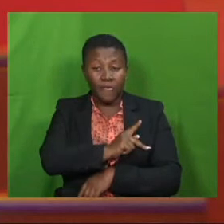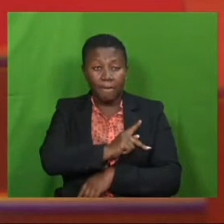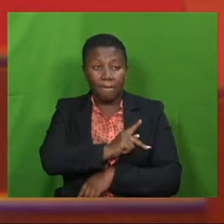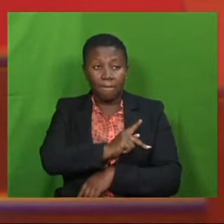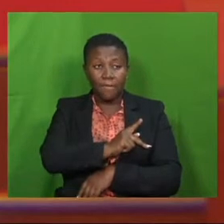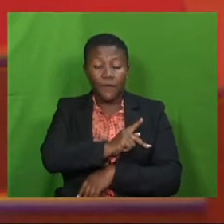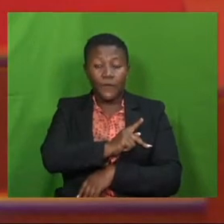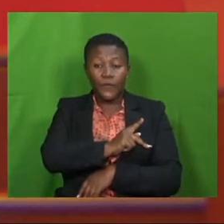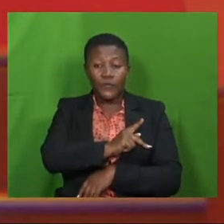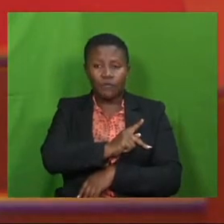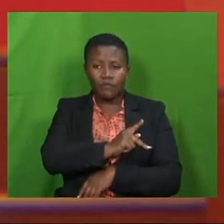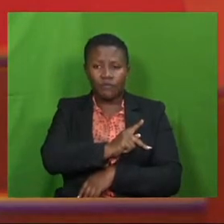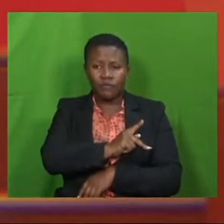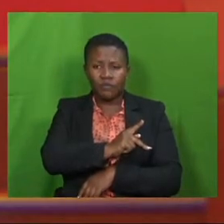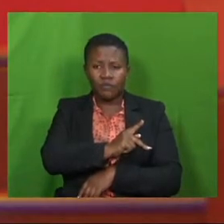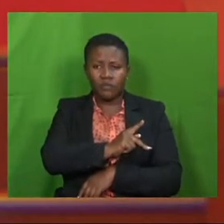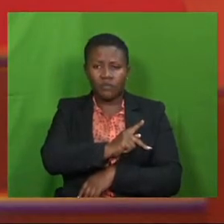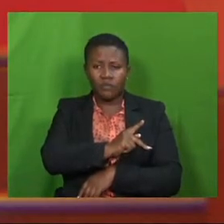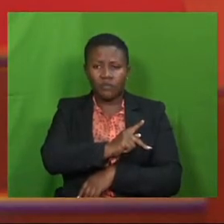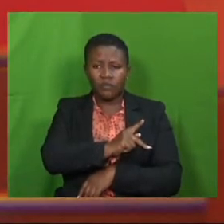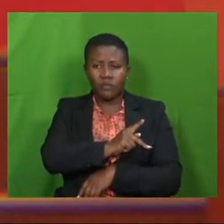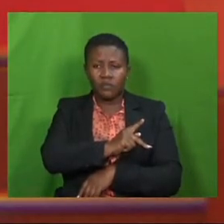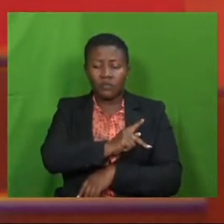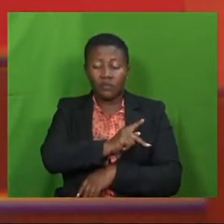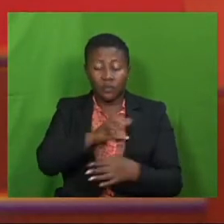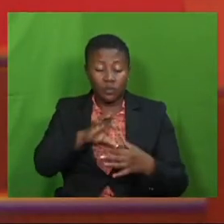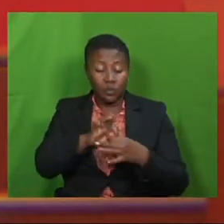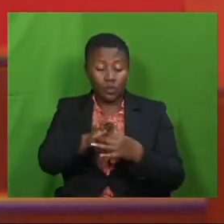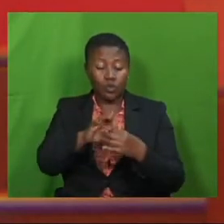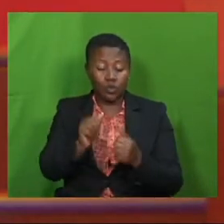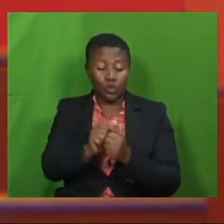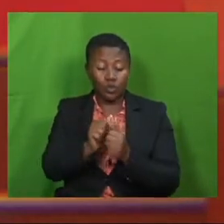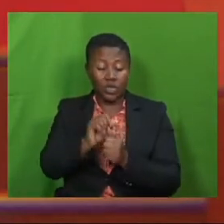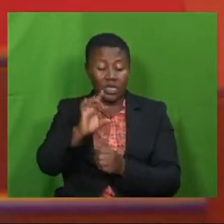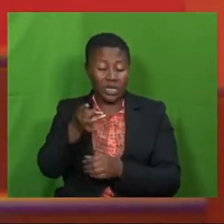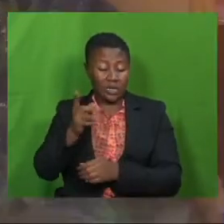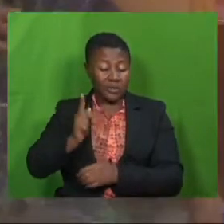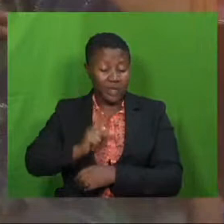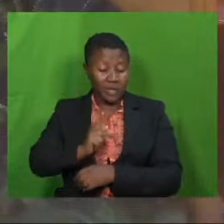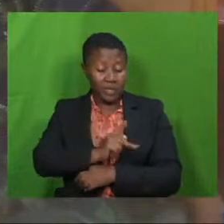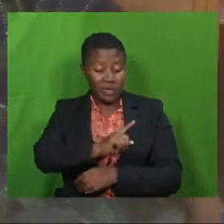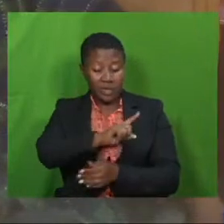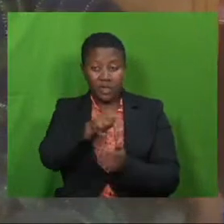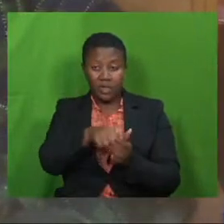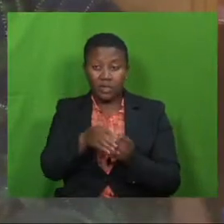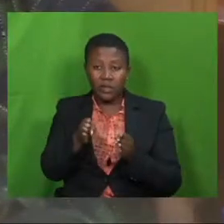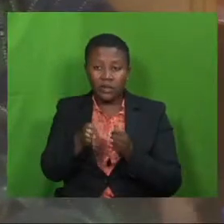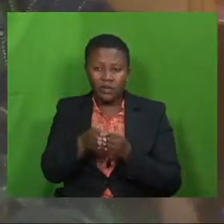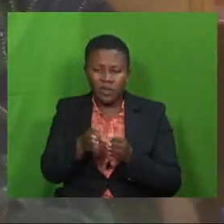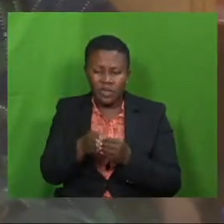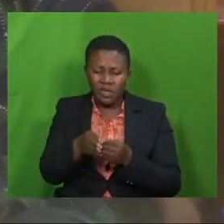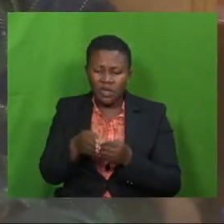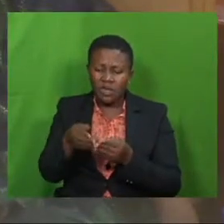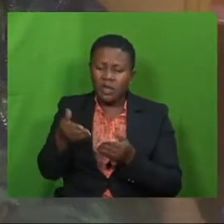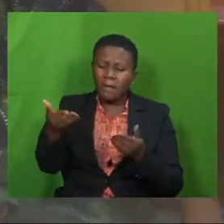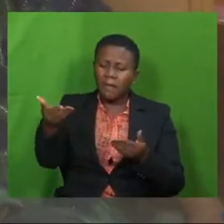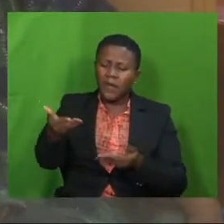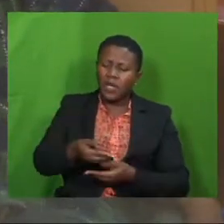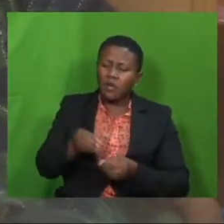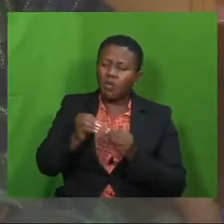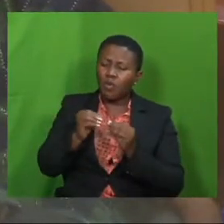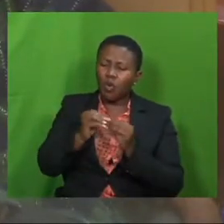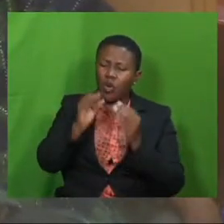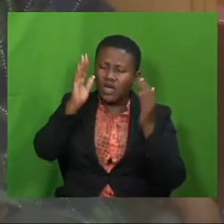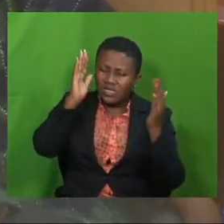been customary with the 8th Parliament, this meeting came with so much expectations and